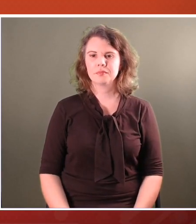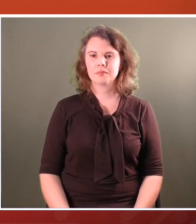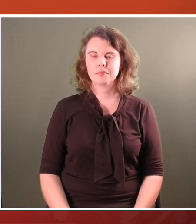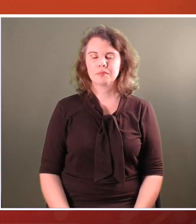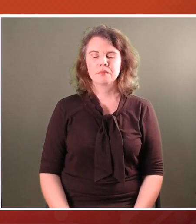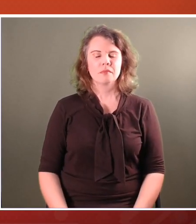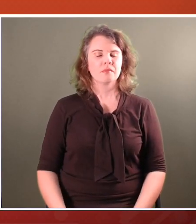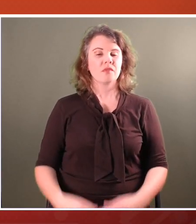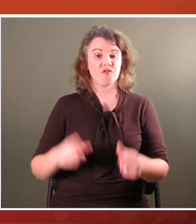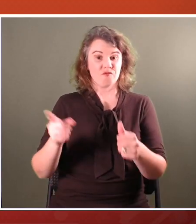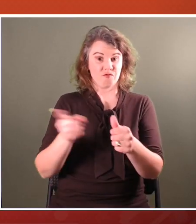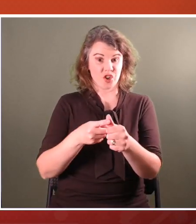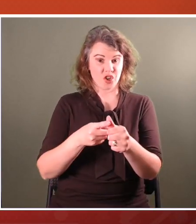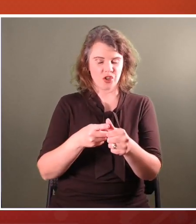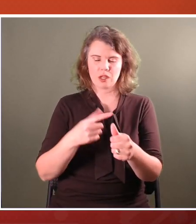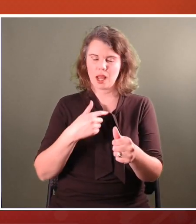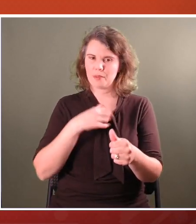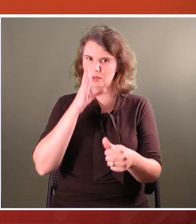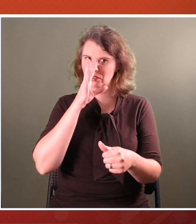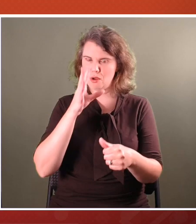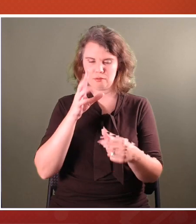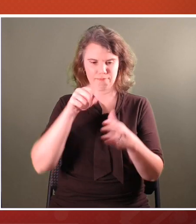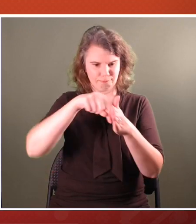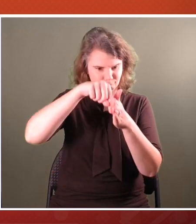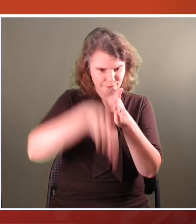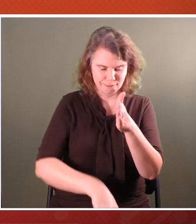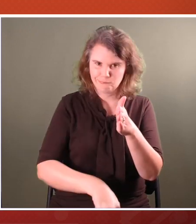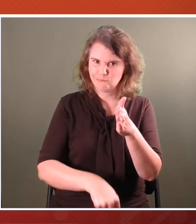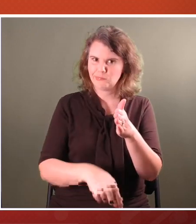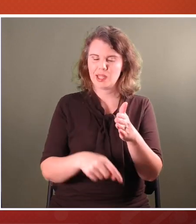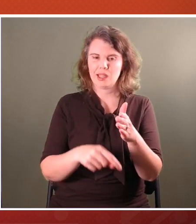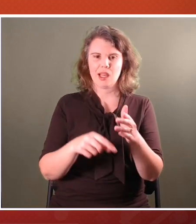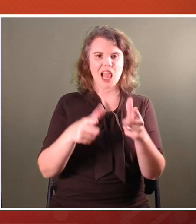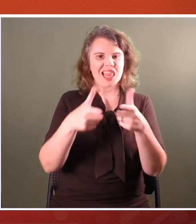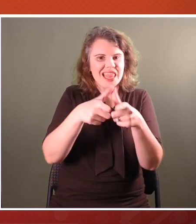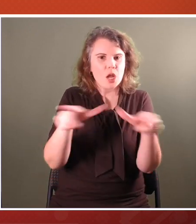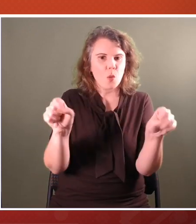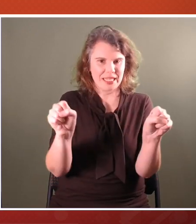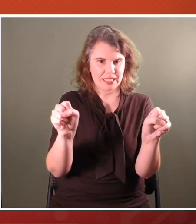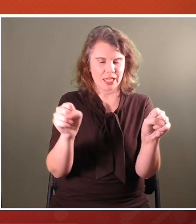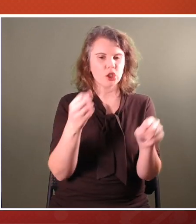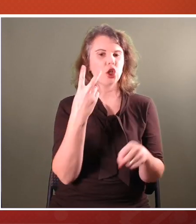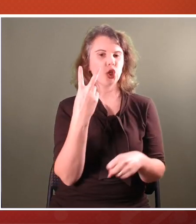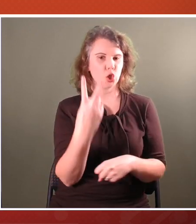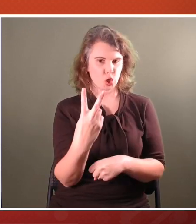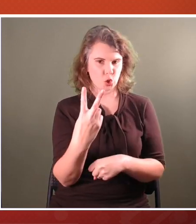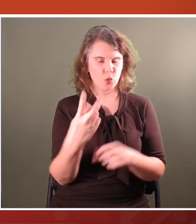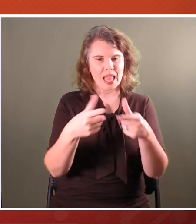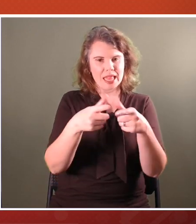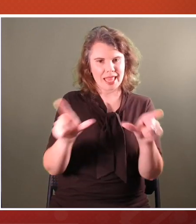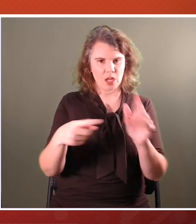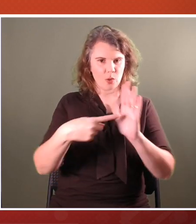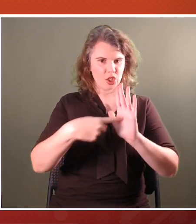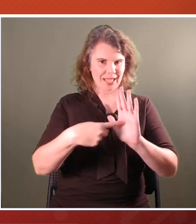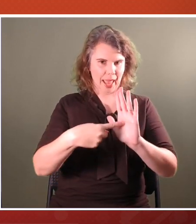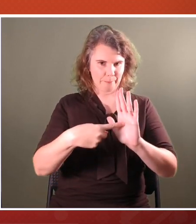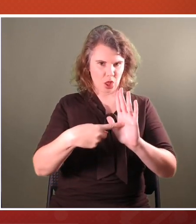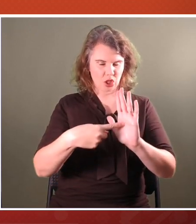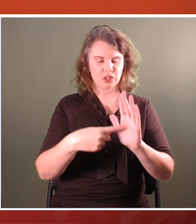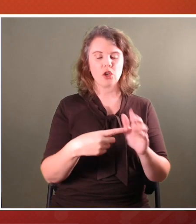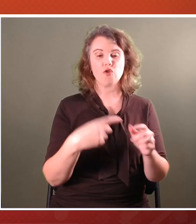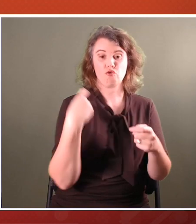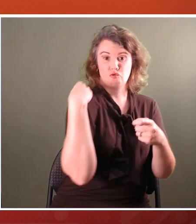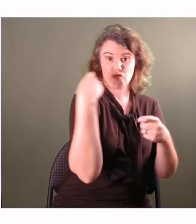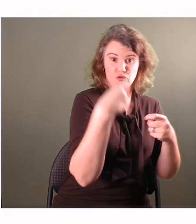I'm going to start with some kind of hardcore linguistics. I'm going to play for you 2 language samples. The first is